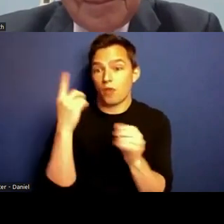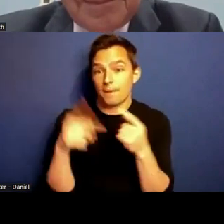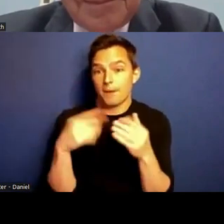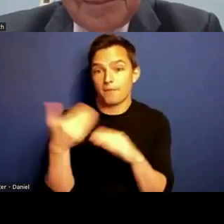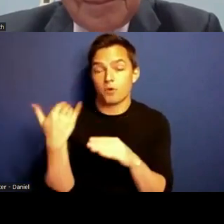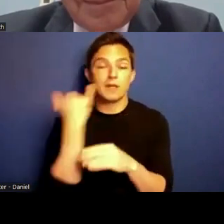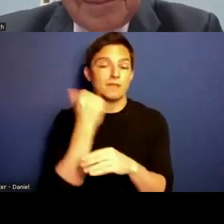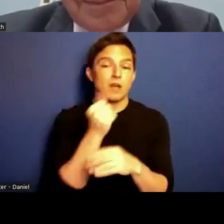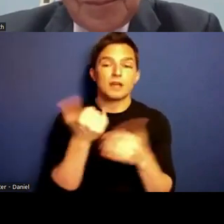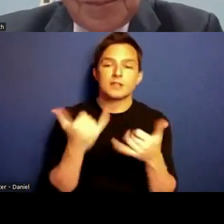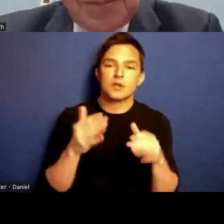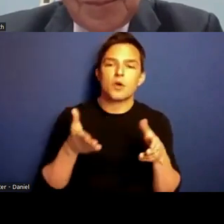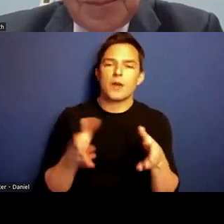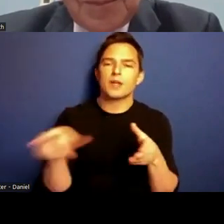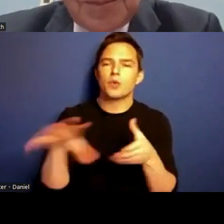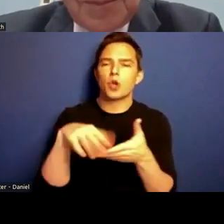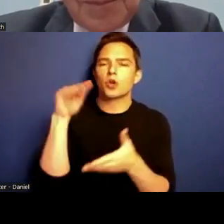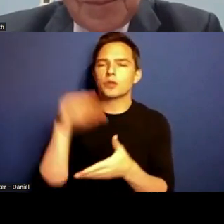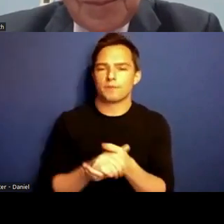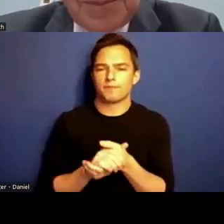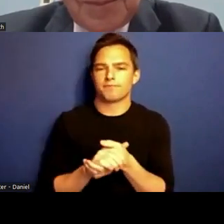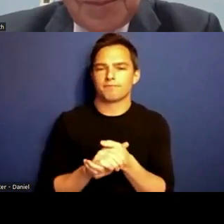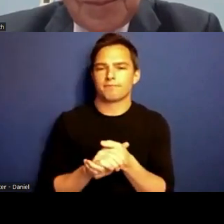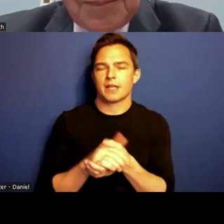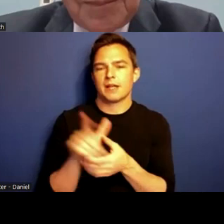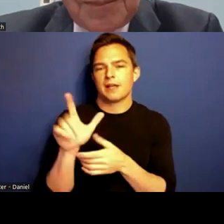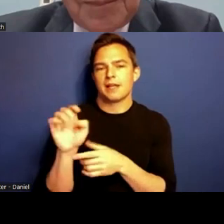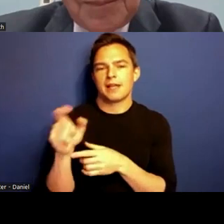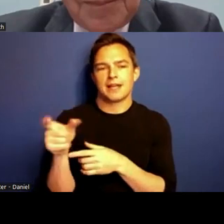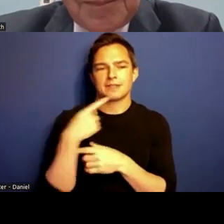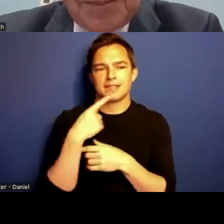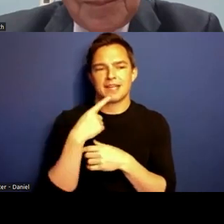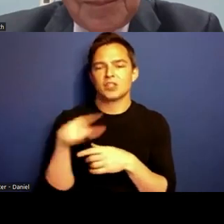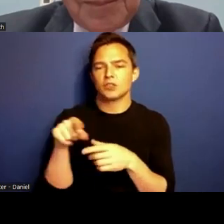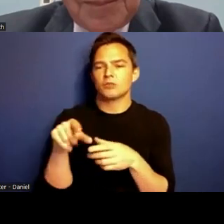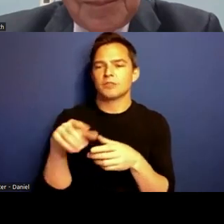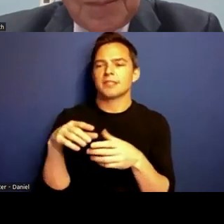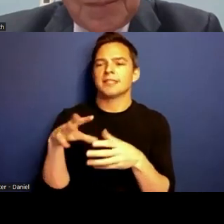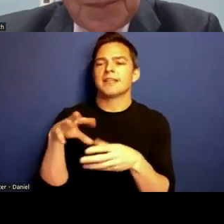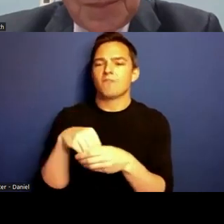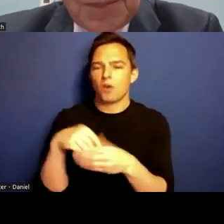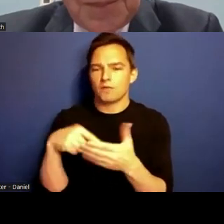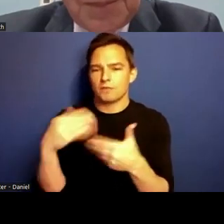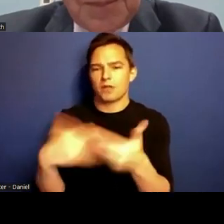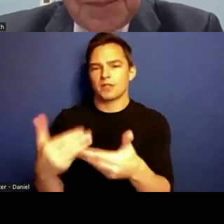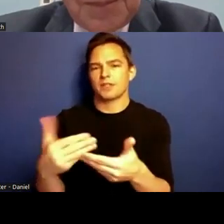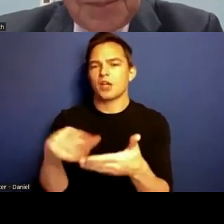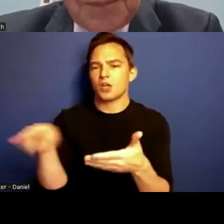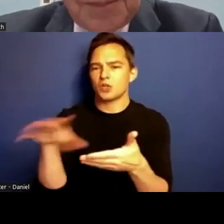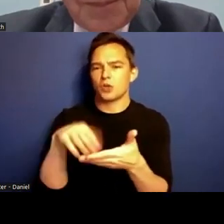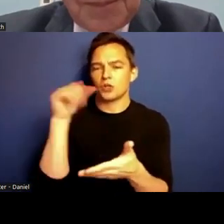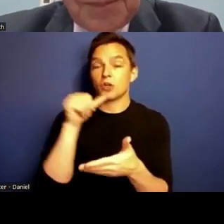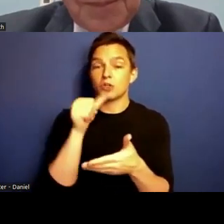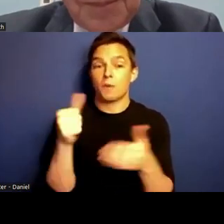isn't, it's a way that you learn. And as Lex is saying, you get involved in the process and you begin to learn, but don't be afraid to dream